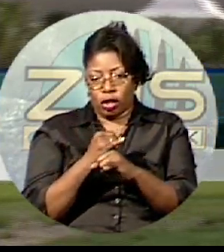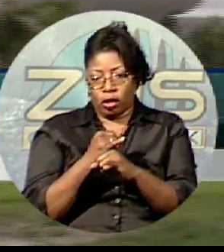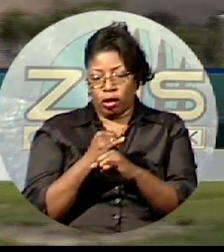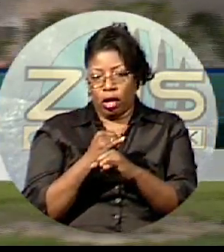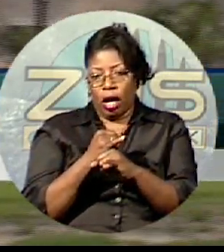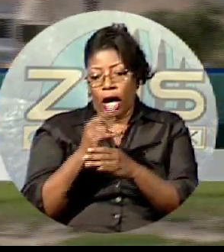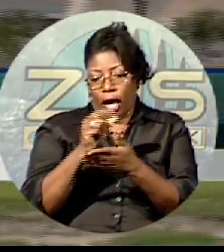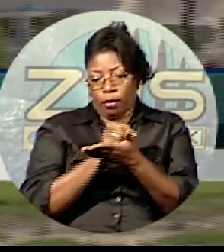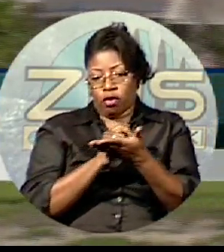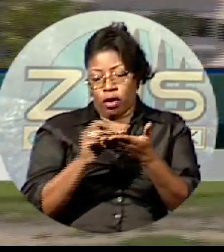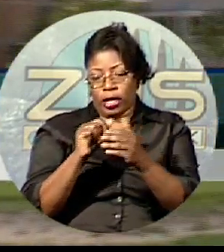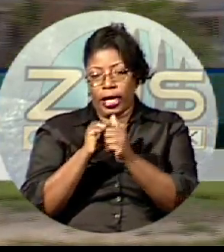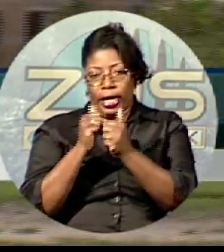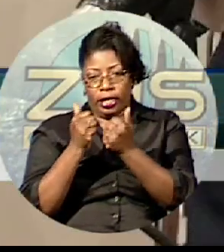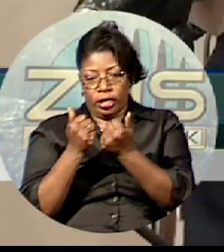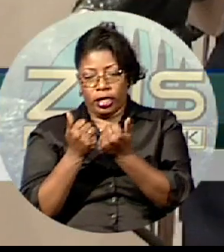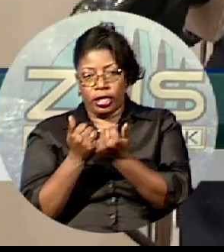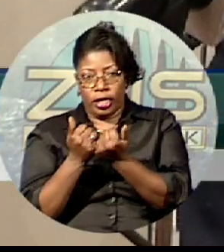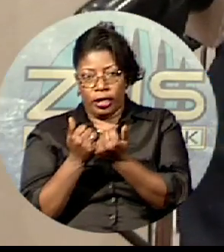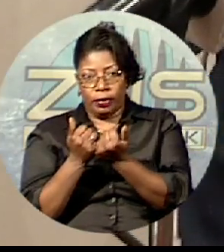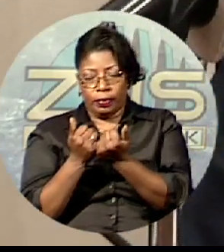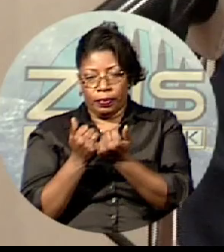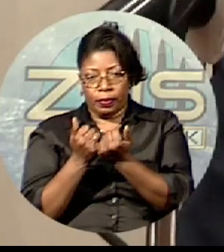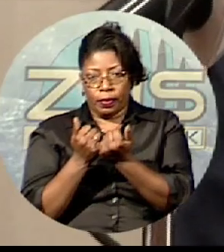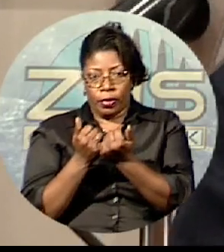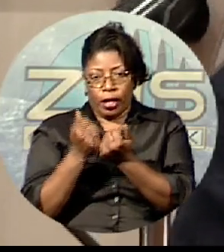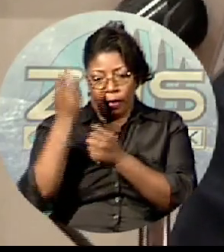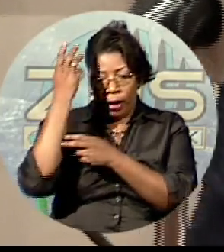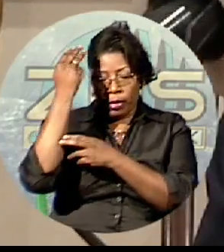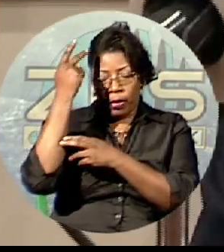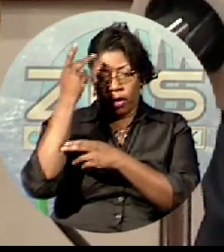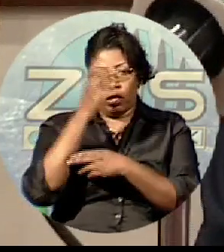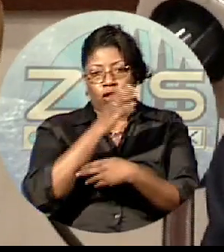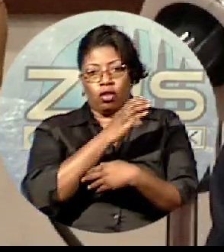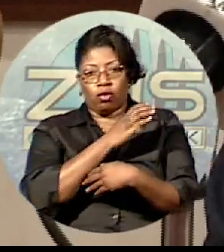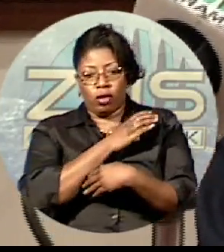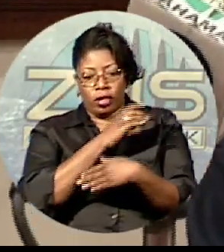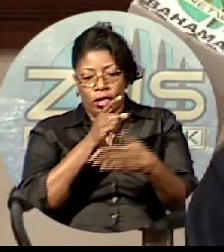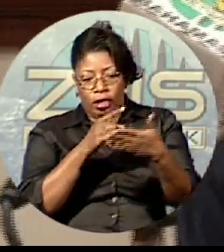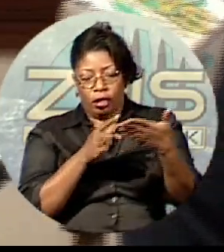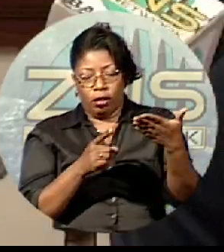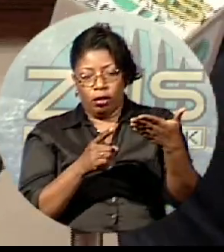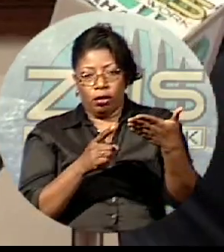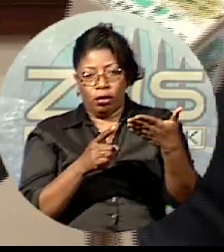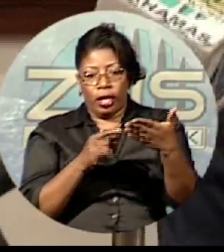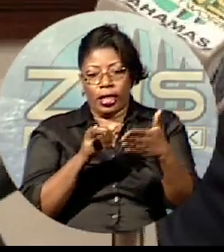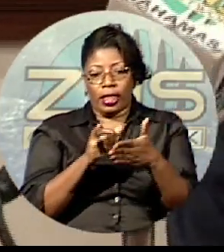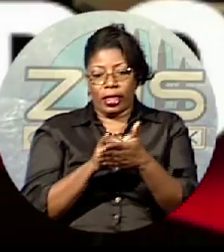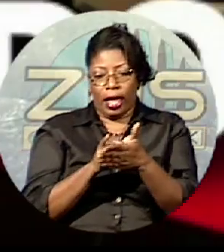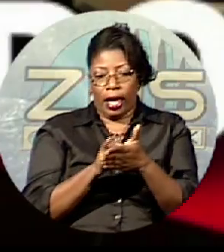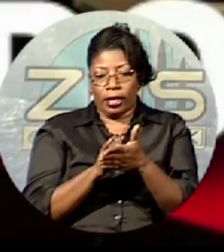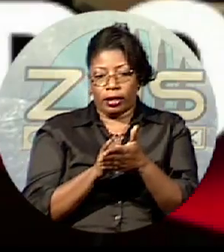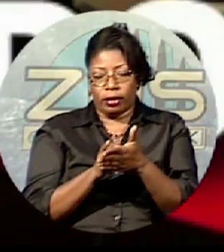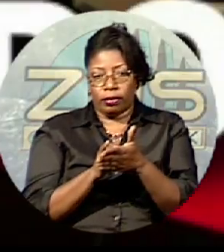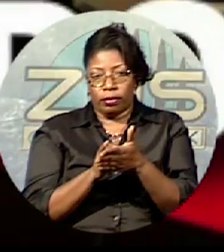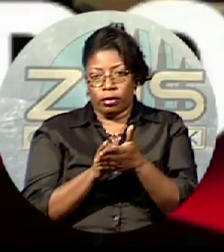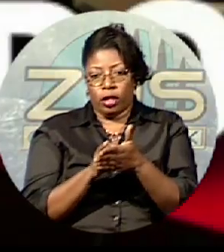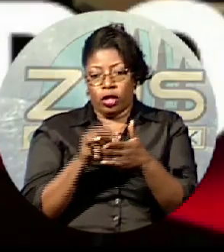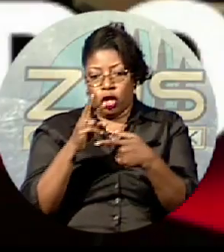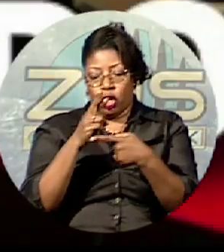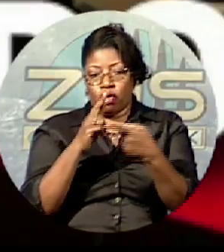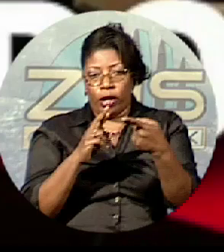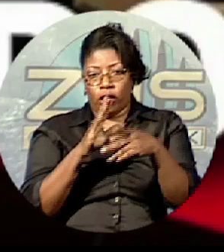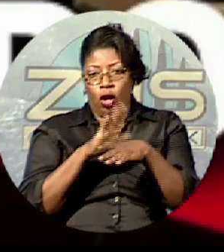be based heavily on perception. Prime Minister the Right Honorable Perry Christie detailing that despite Moody's maintaining its rating on the